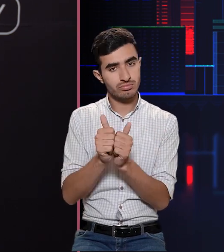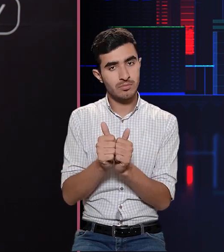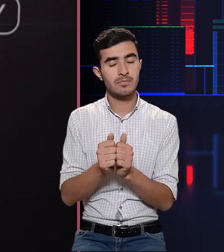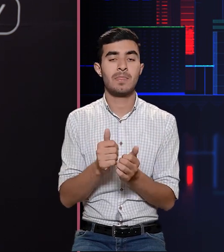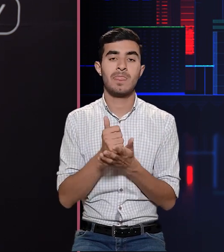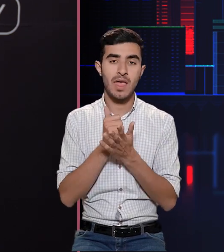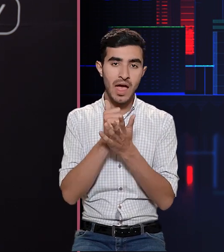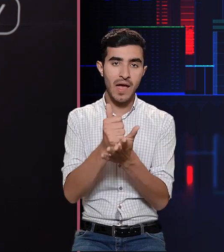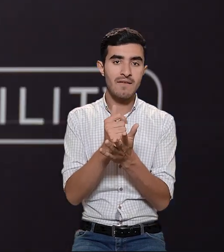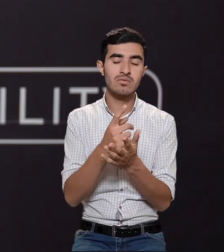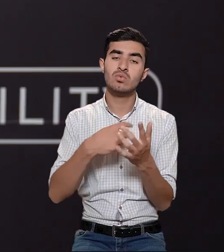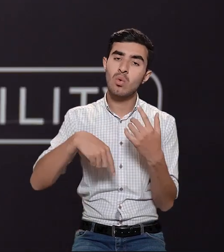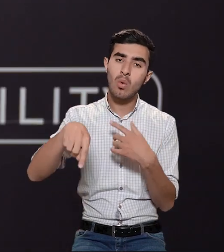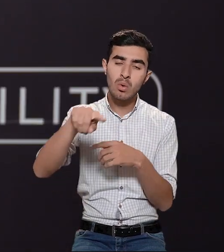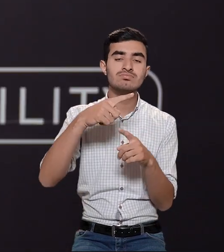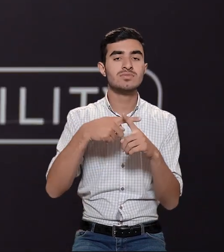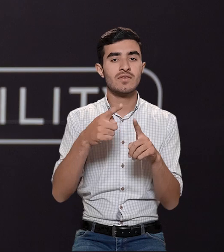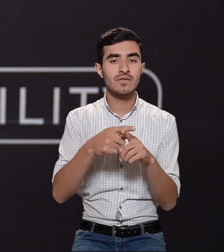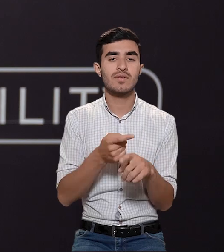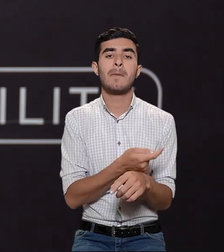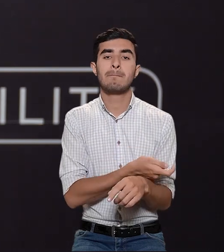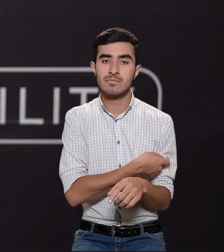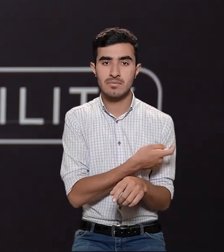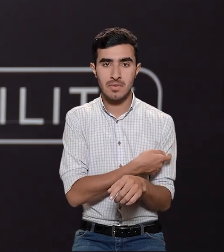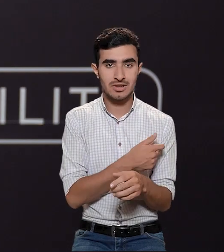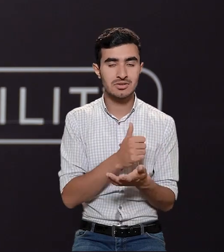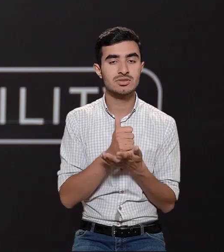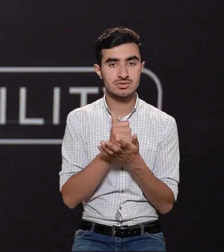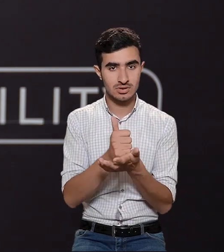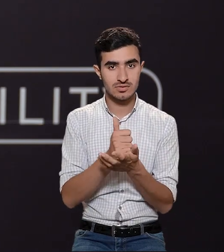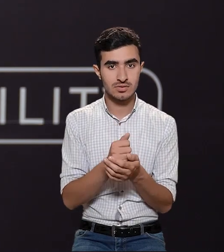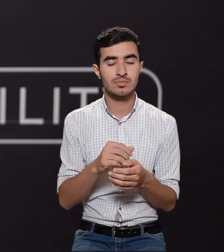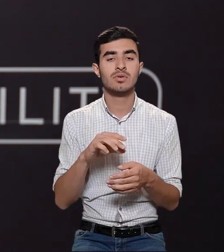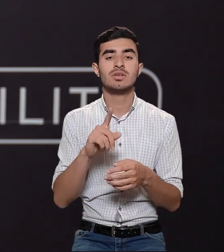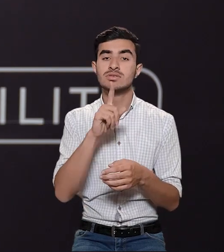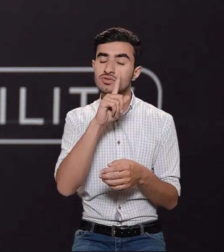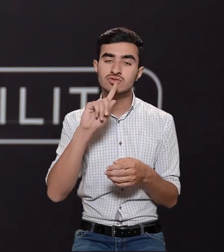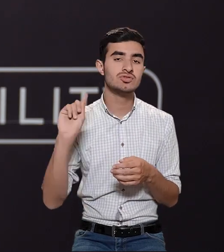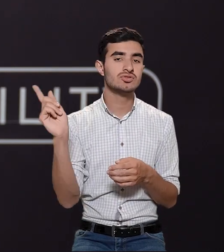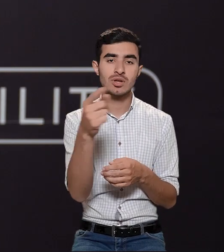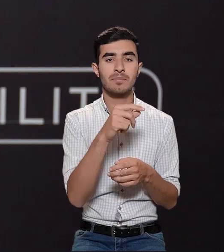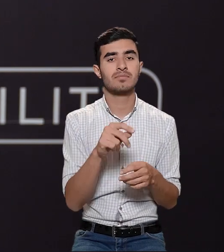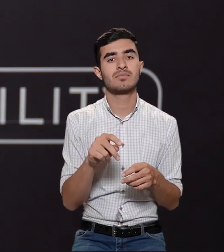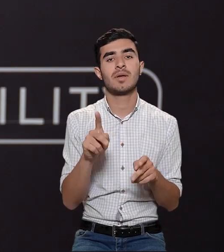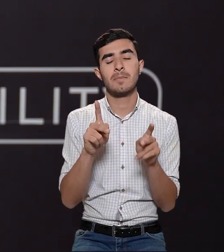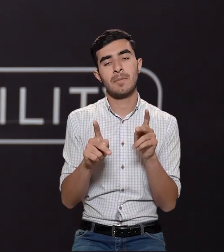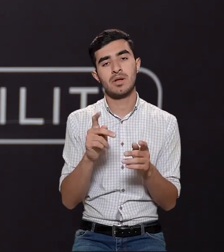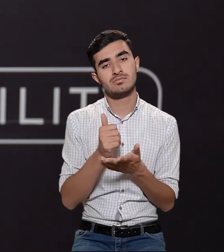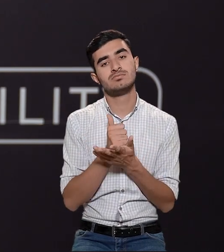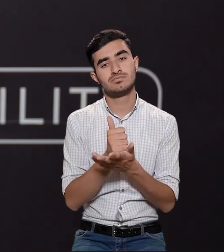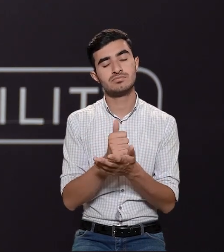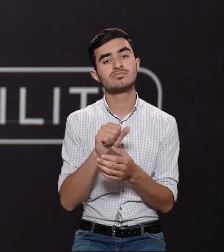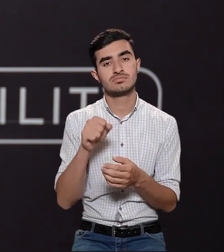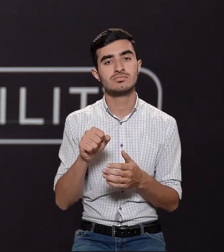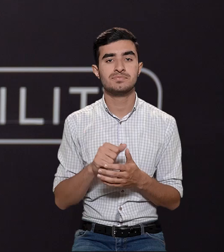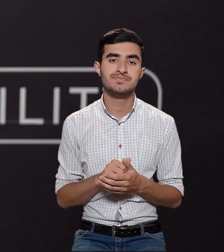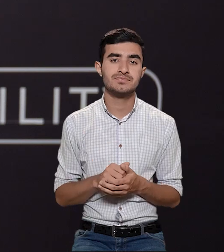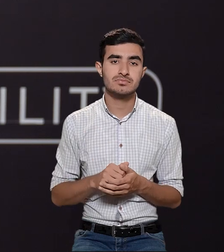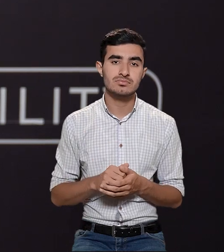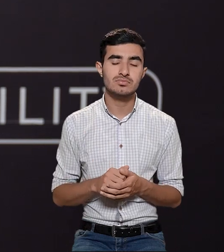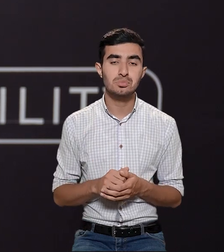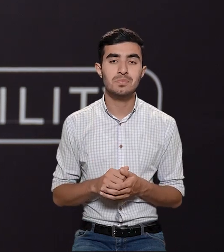provide all kind of medical service to the ailing humanity. You know, actually, the most important